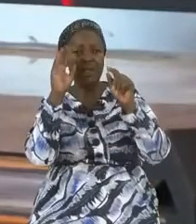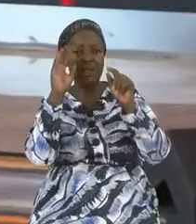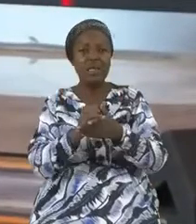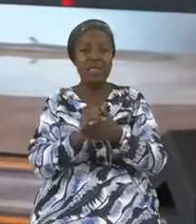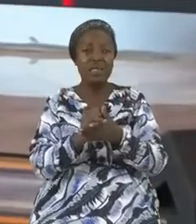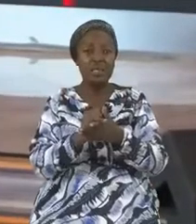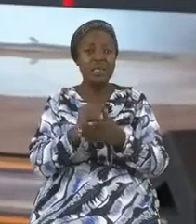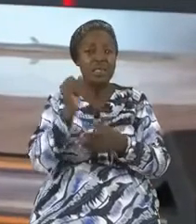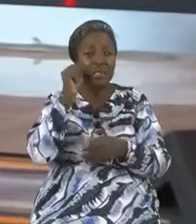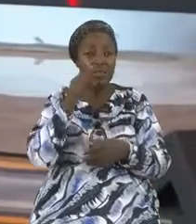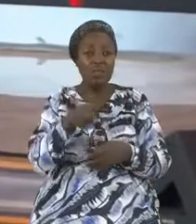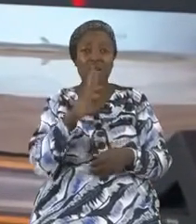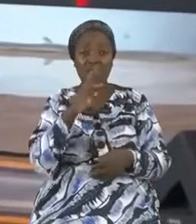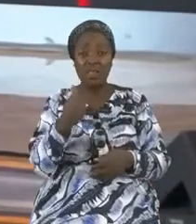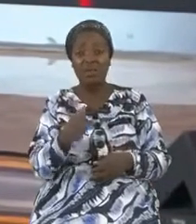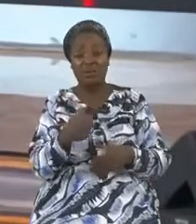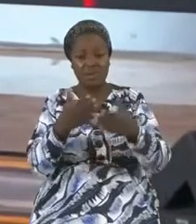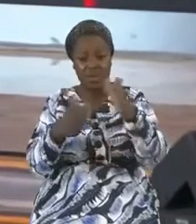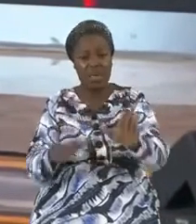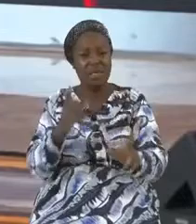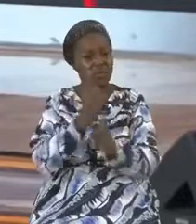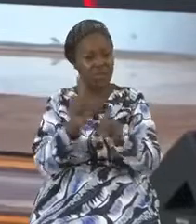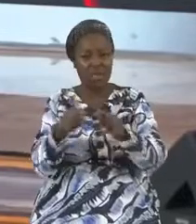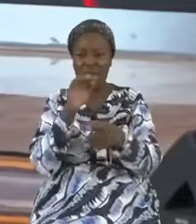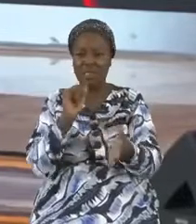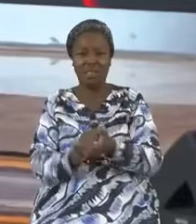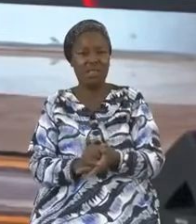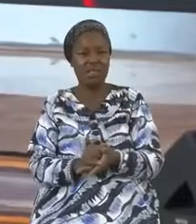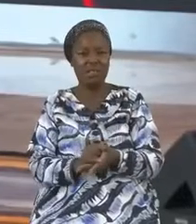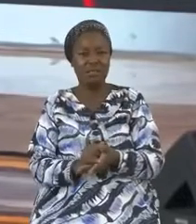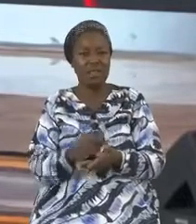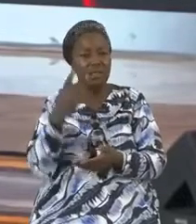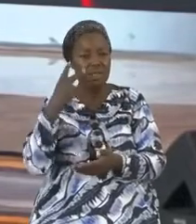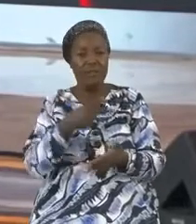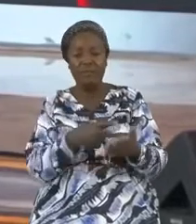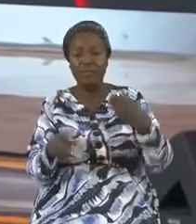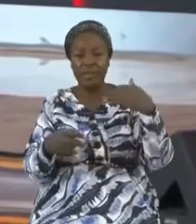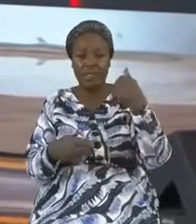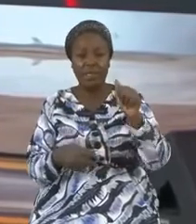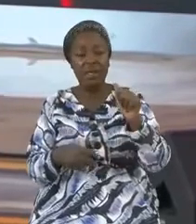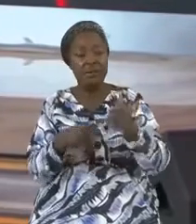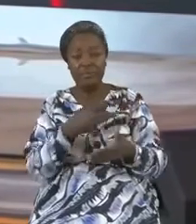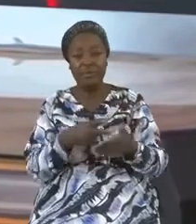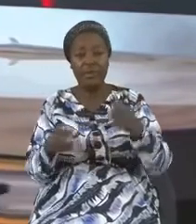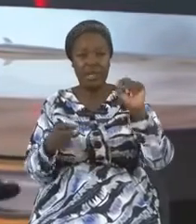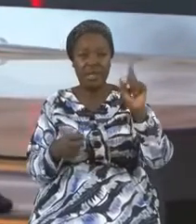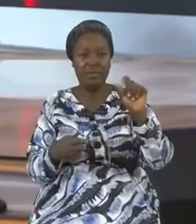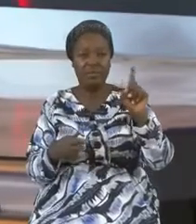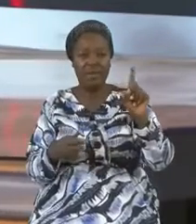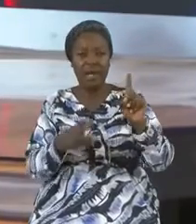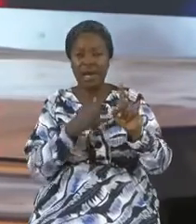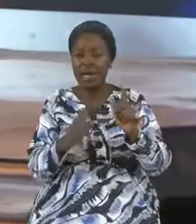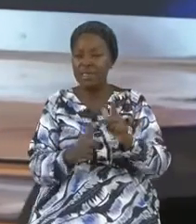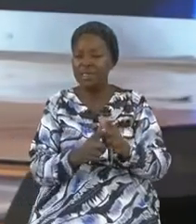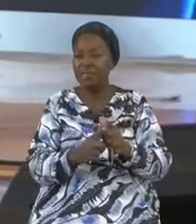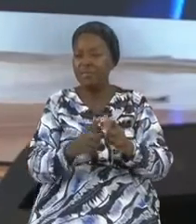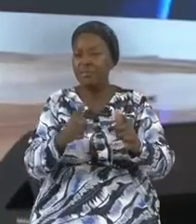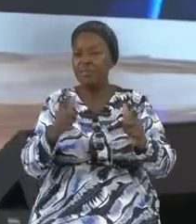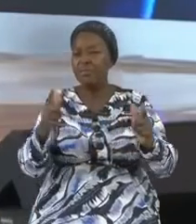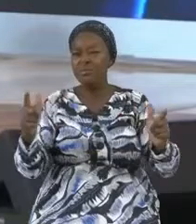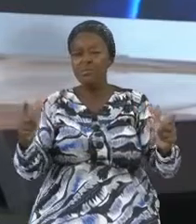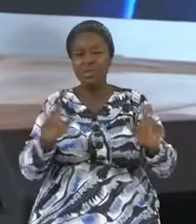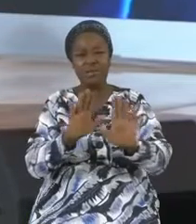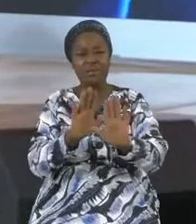died just like that. Look at verse 11. In verse 11, and great fear